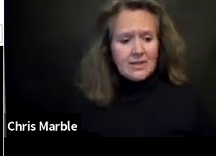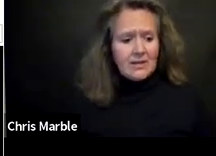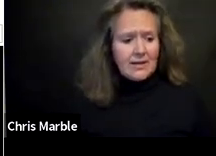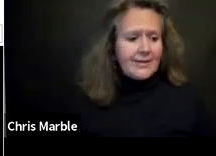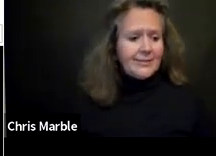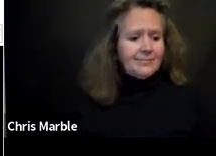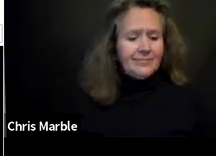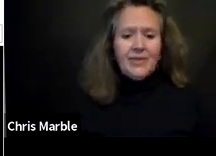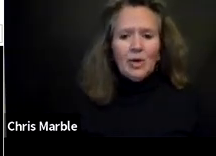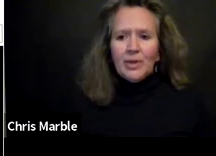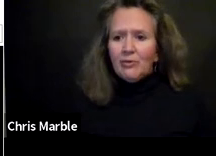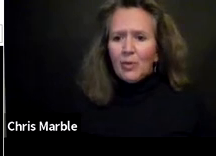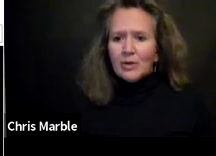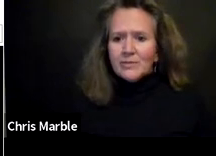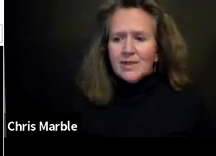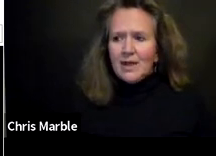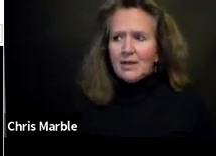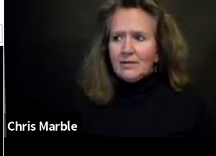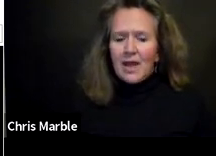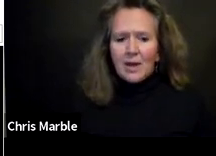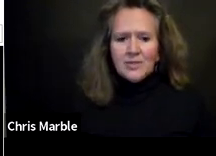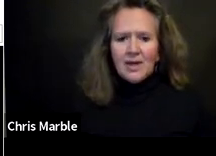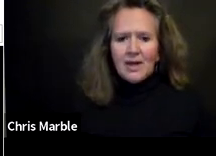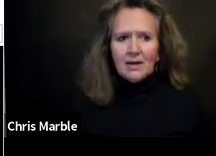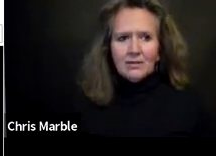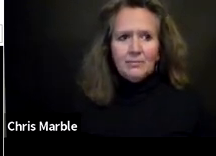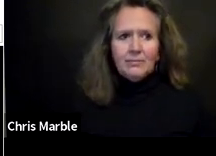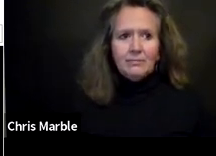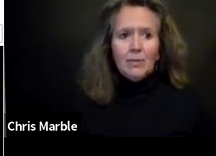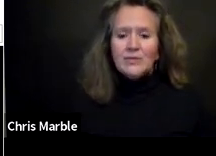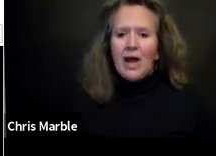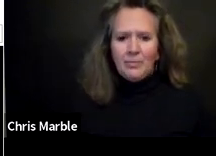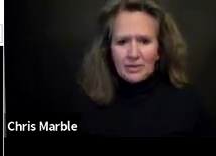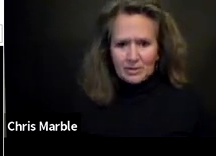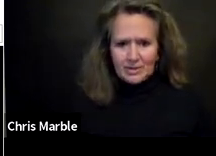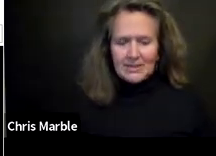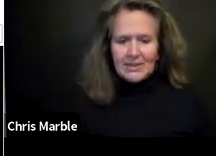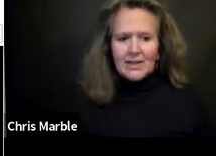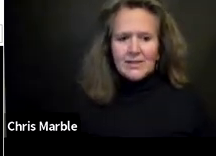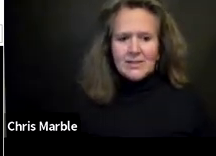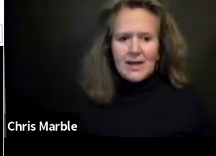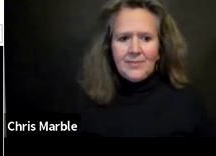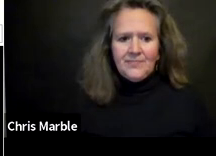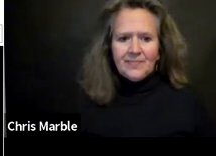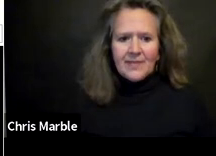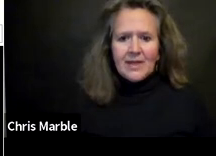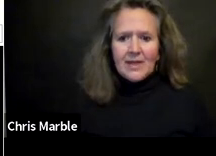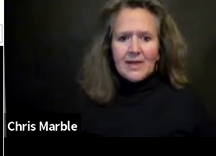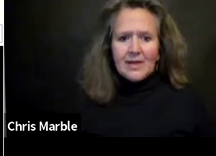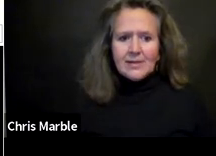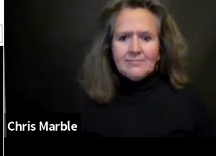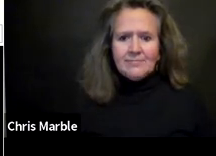video platforms and apps that are most popular at this time.